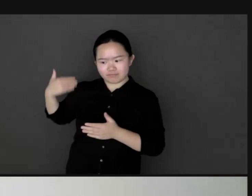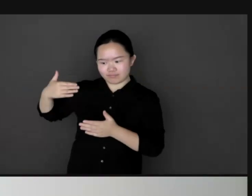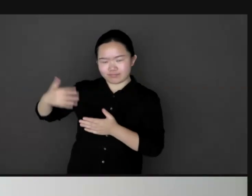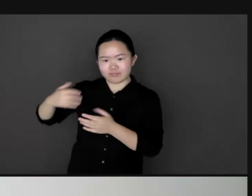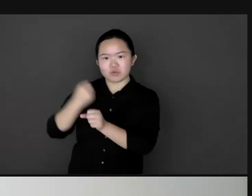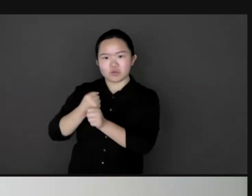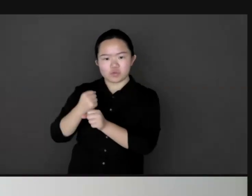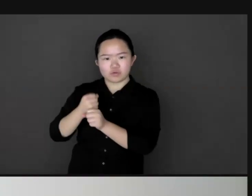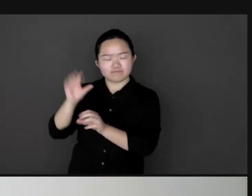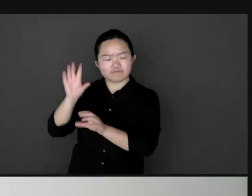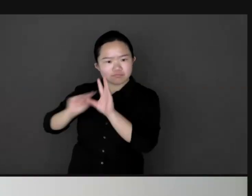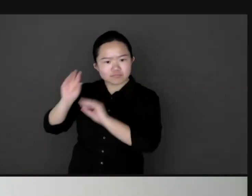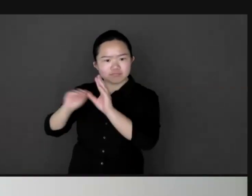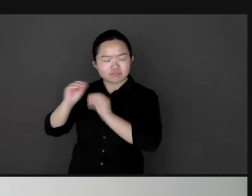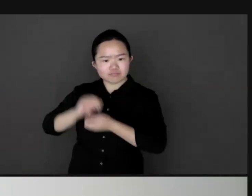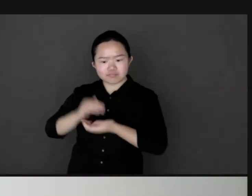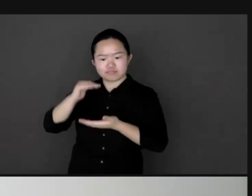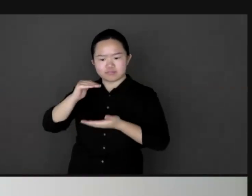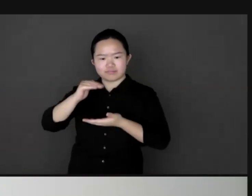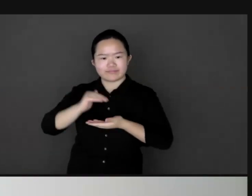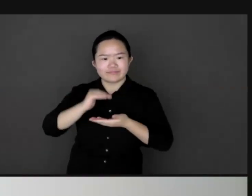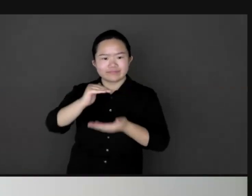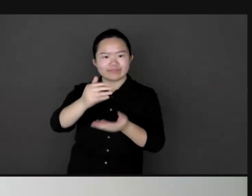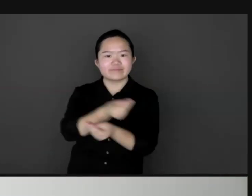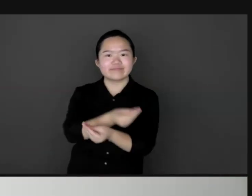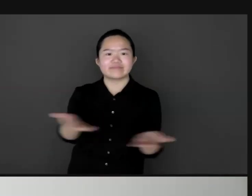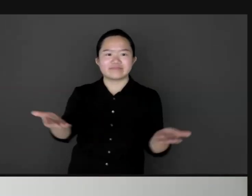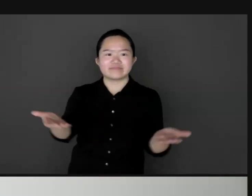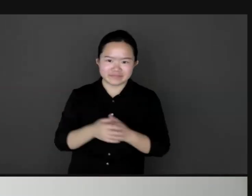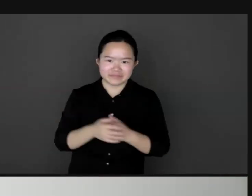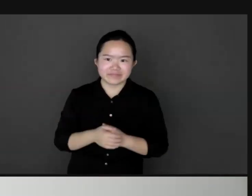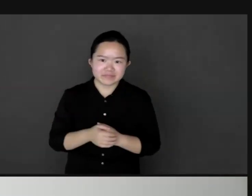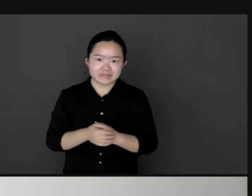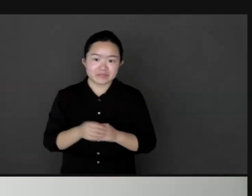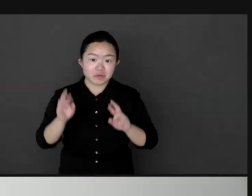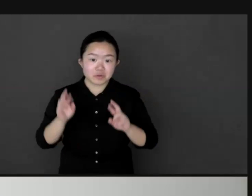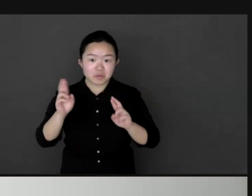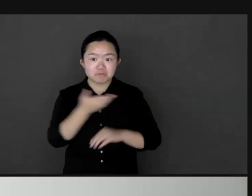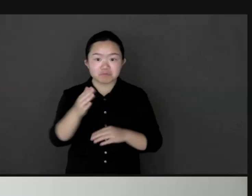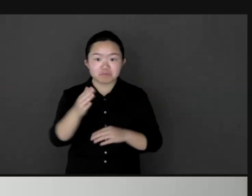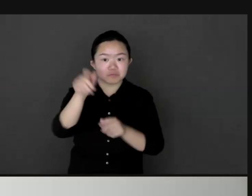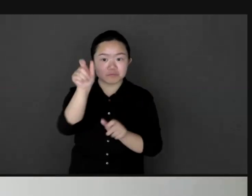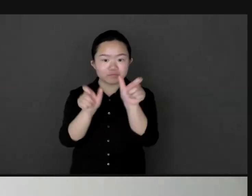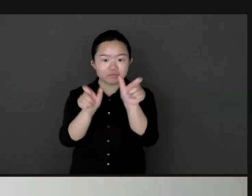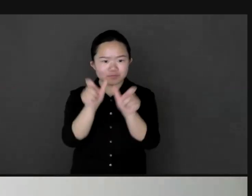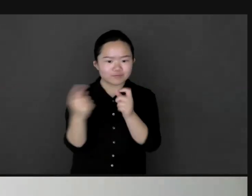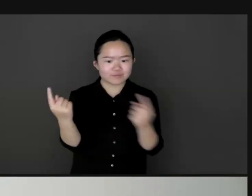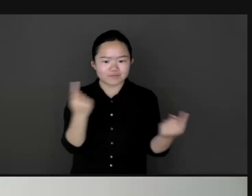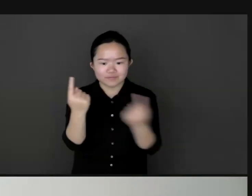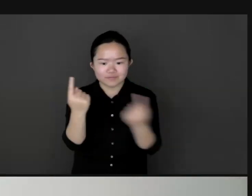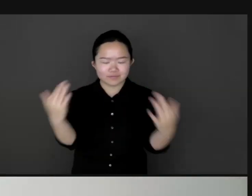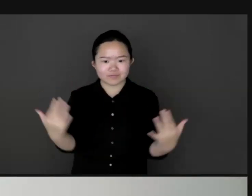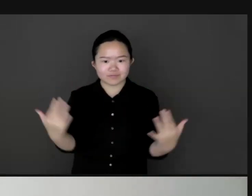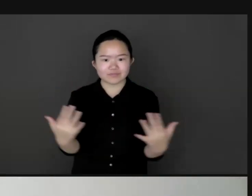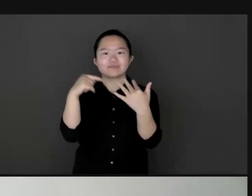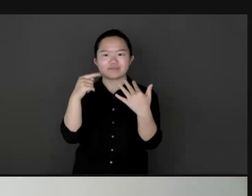people to that, and in the GitLab link that you shared there is also a possibility for everyone